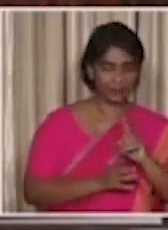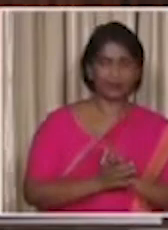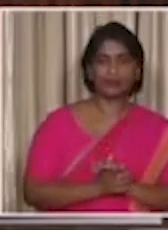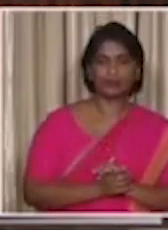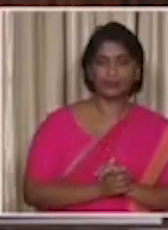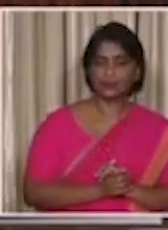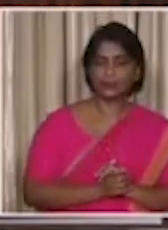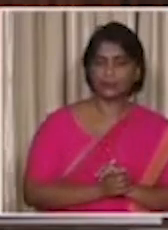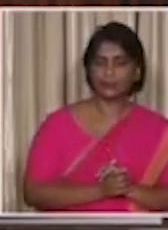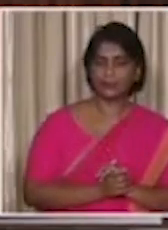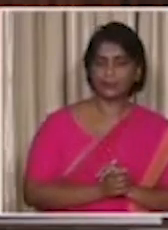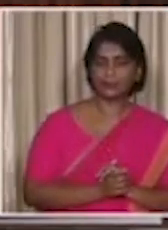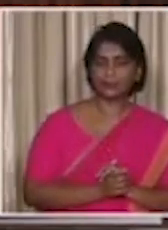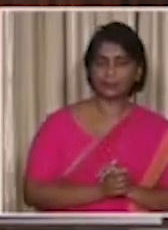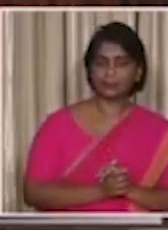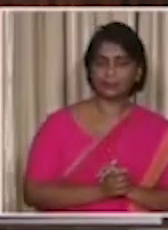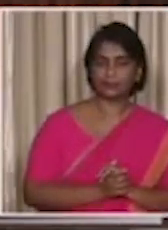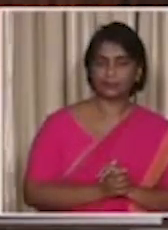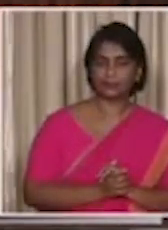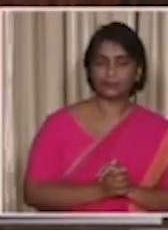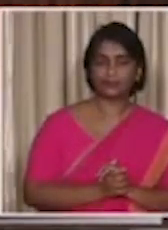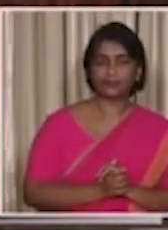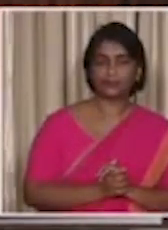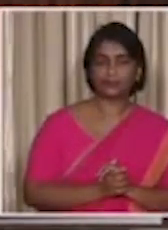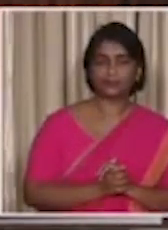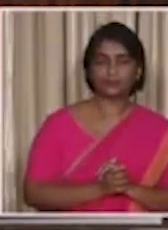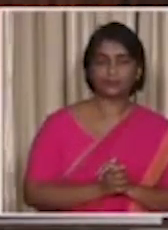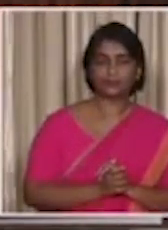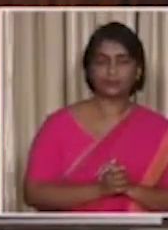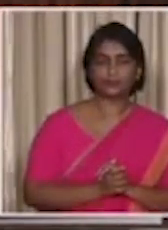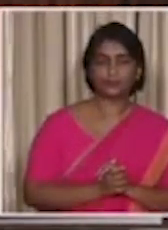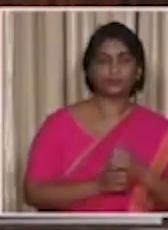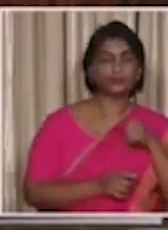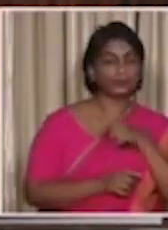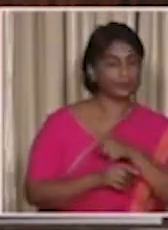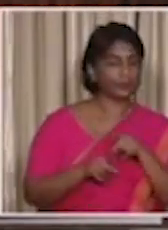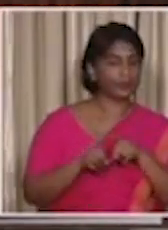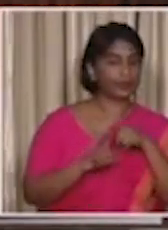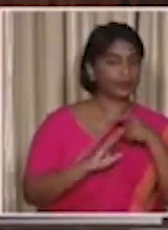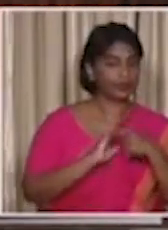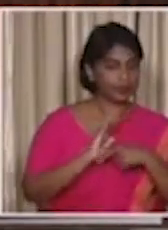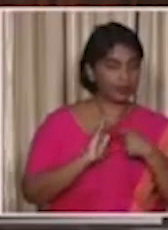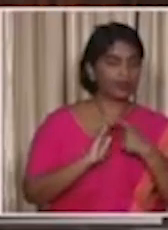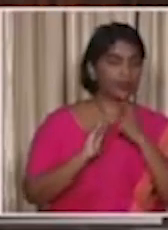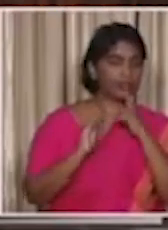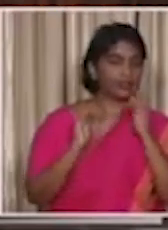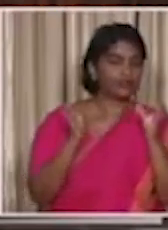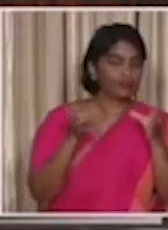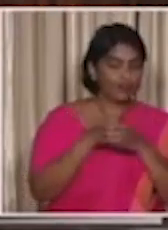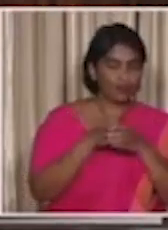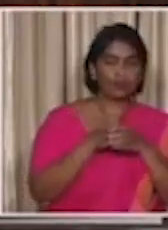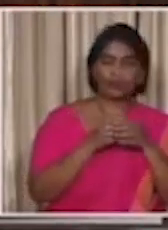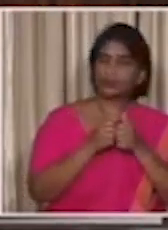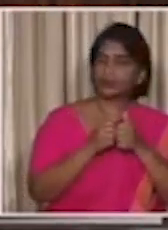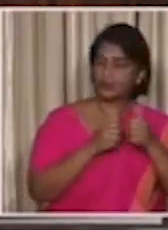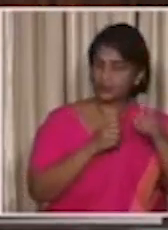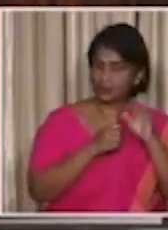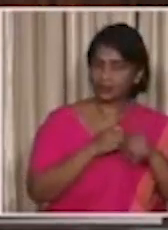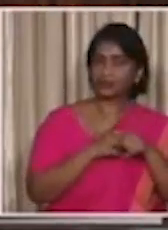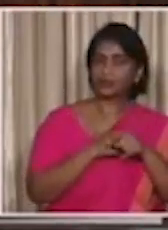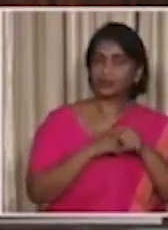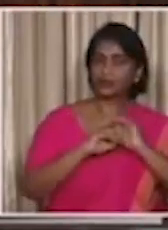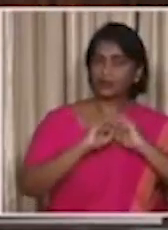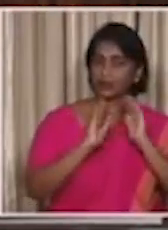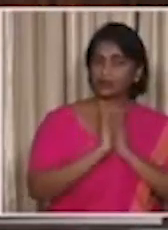While leaving the country, the constant resonating thought, there is still a smaller spark inside me that is holding